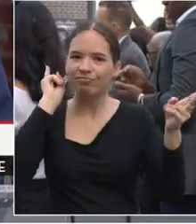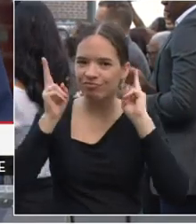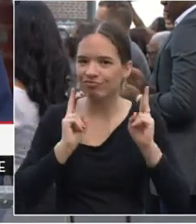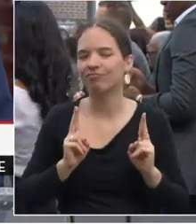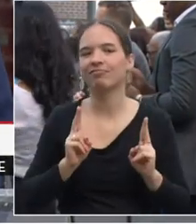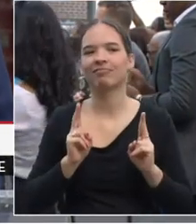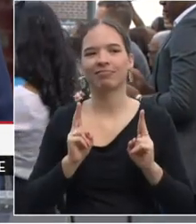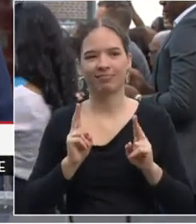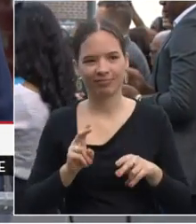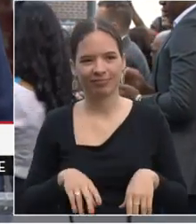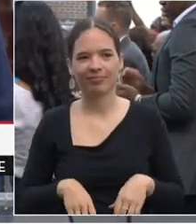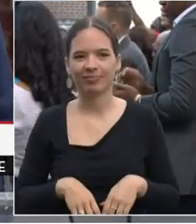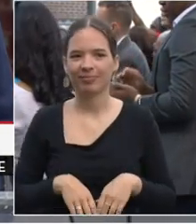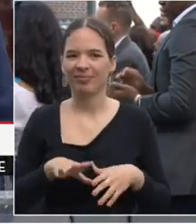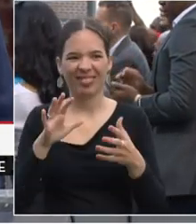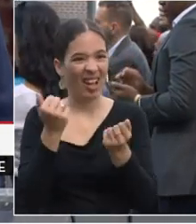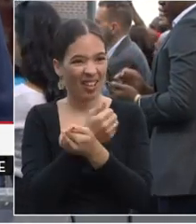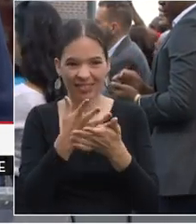what's happening here.